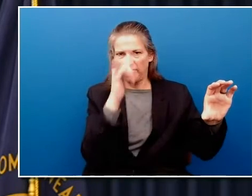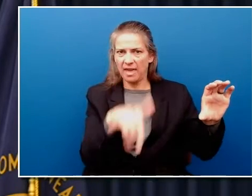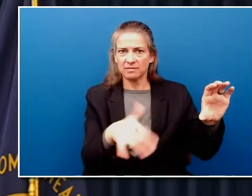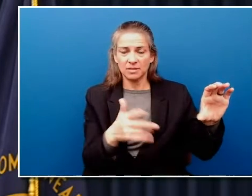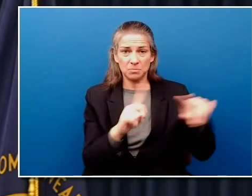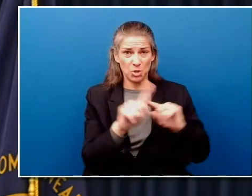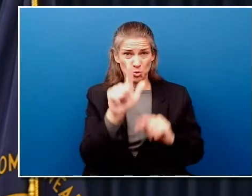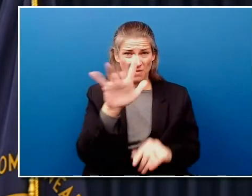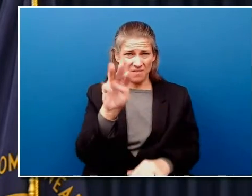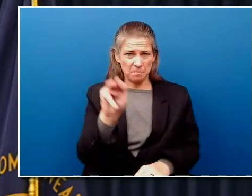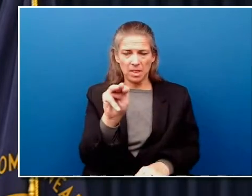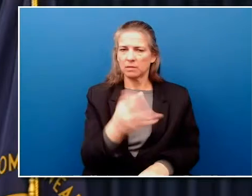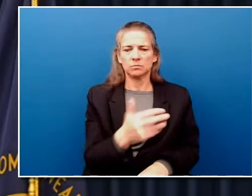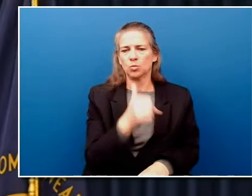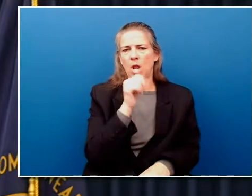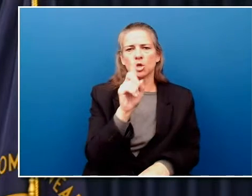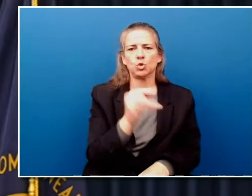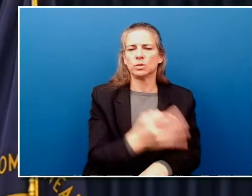million just won't do it.